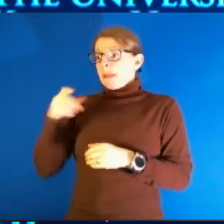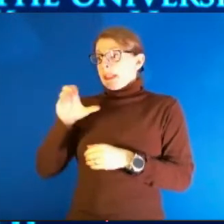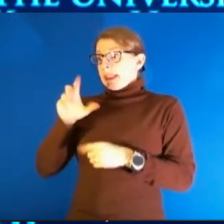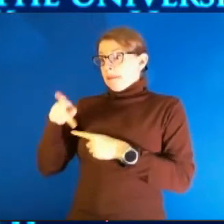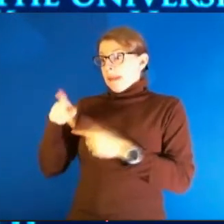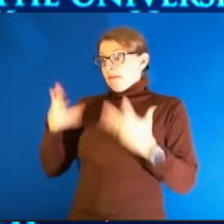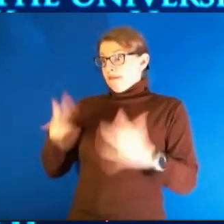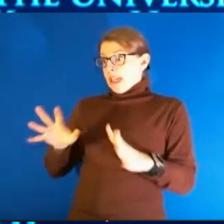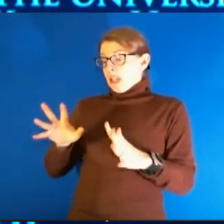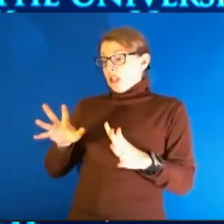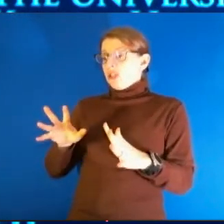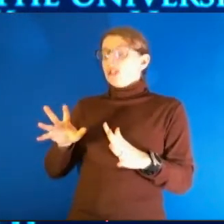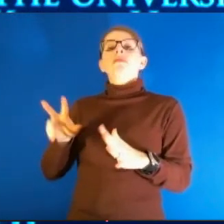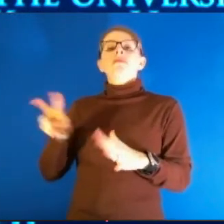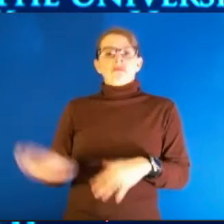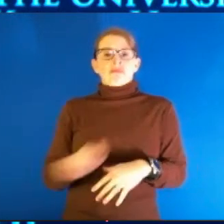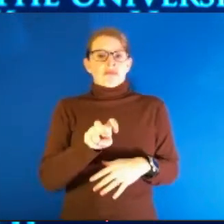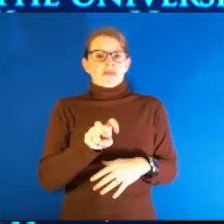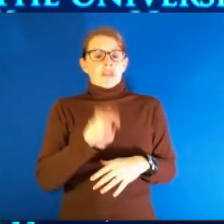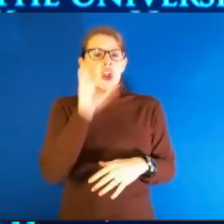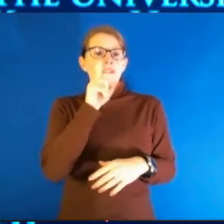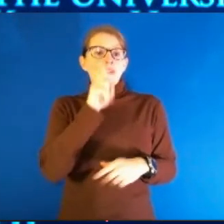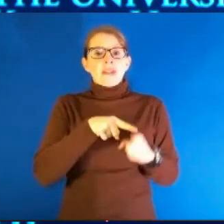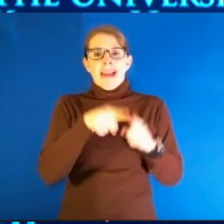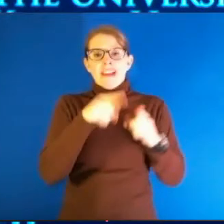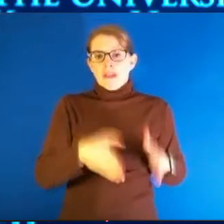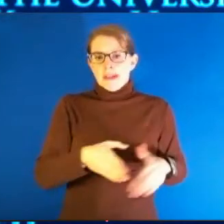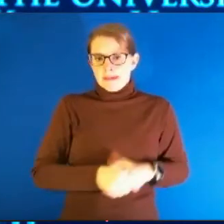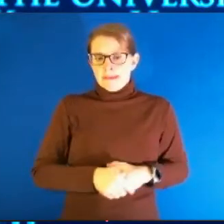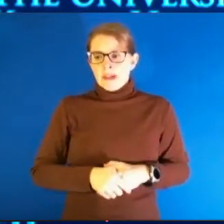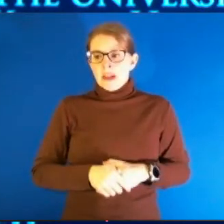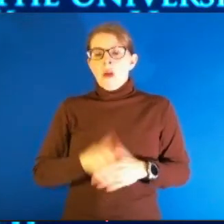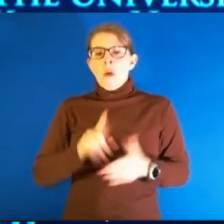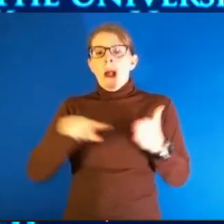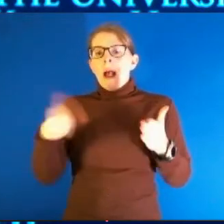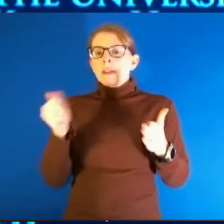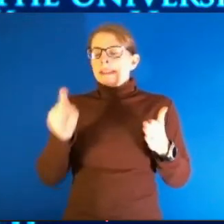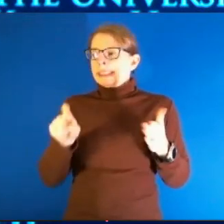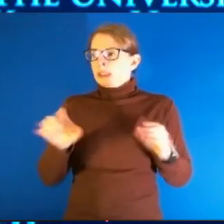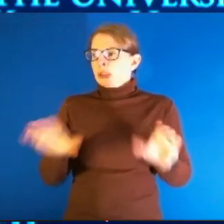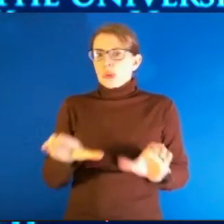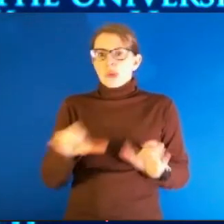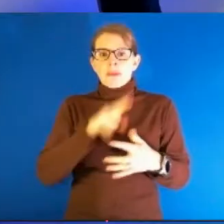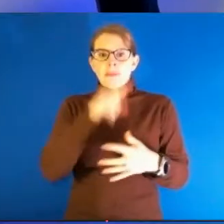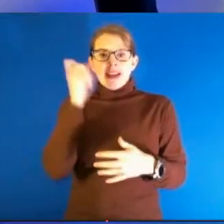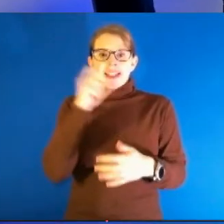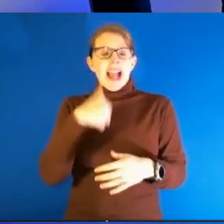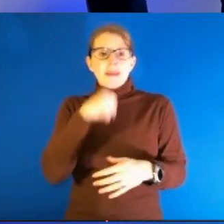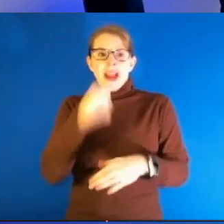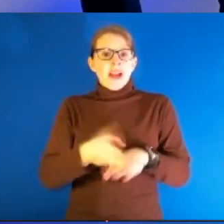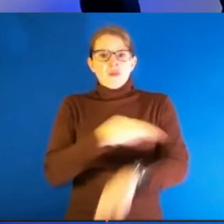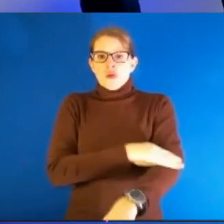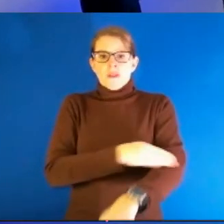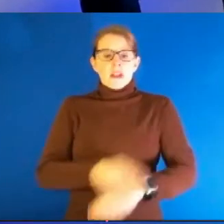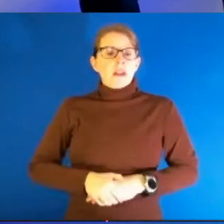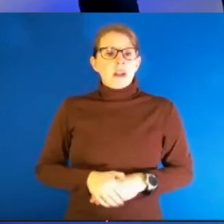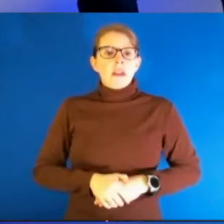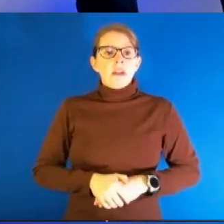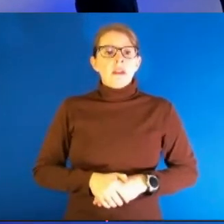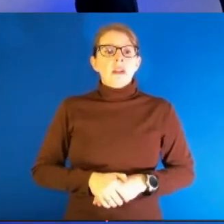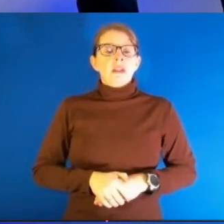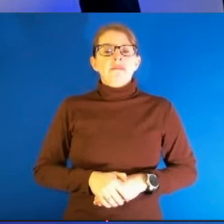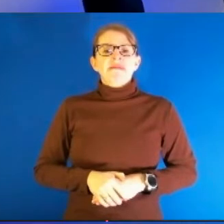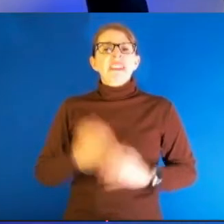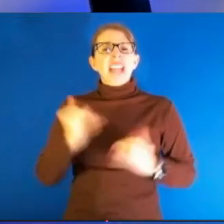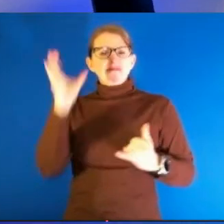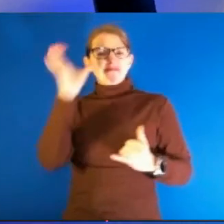time to begin looking for a specialist and begin to say, okay, what else needs to be done because I'm not getting better. So we're talking about some kind of unusual symptoms that some